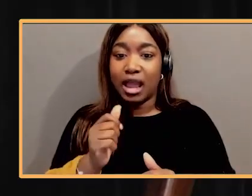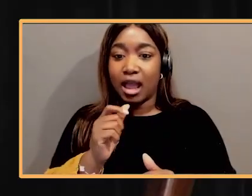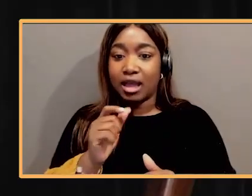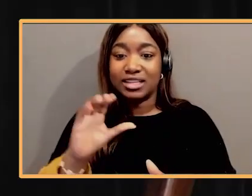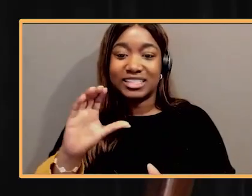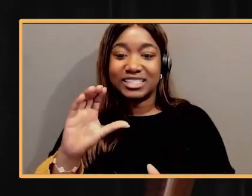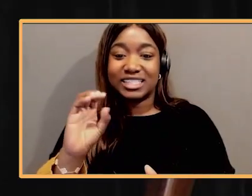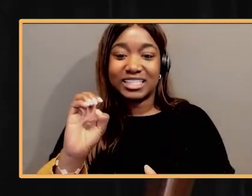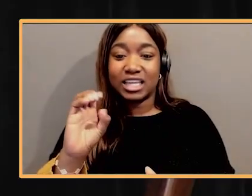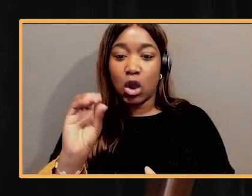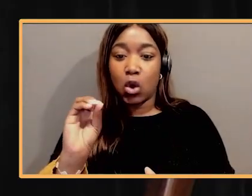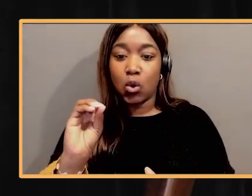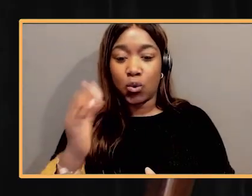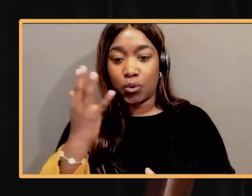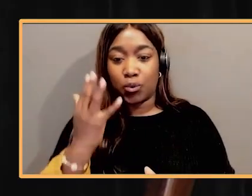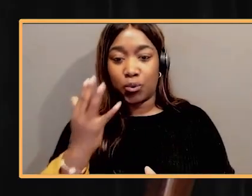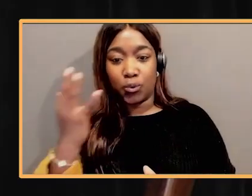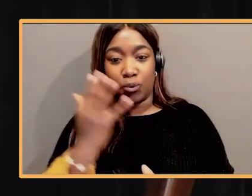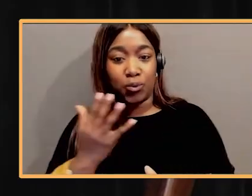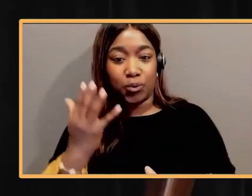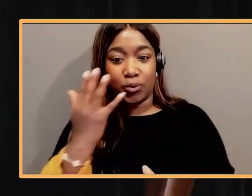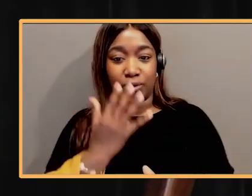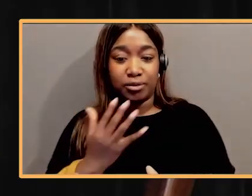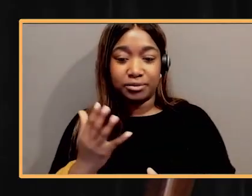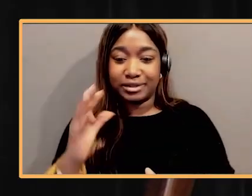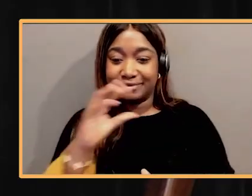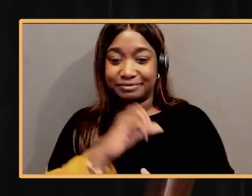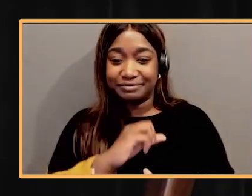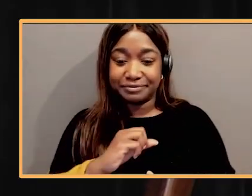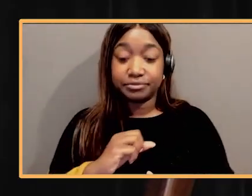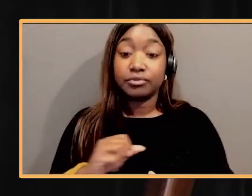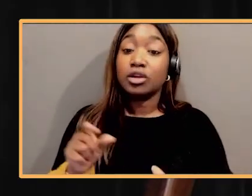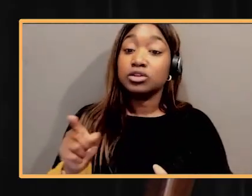follows you in a way that very few